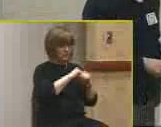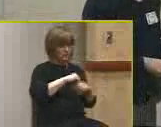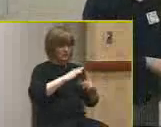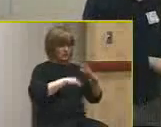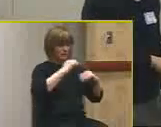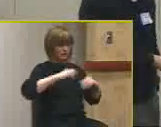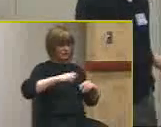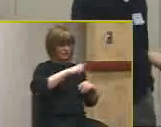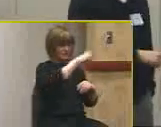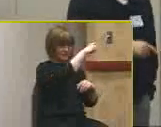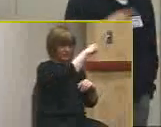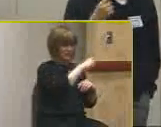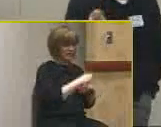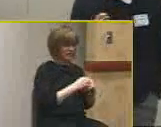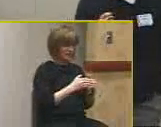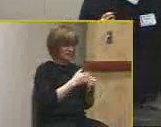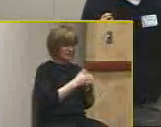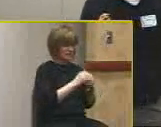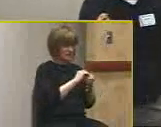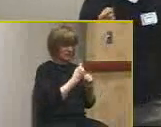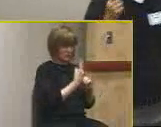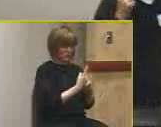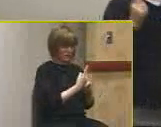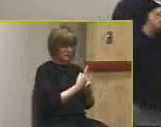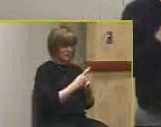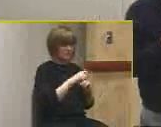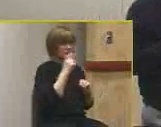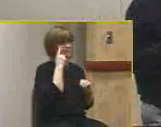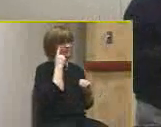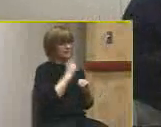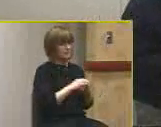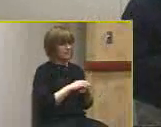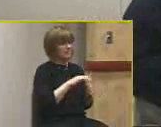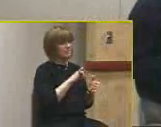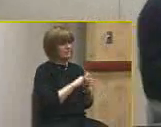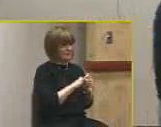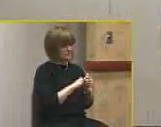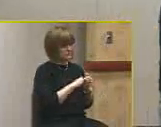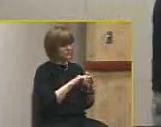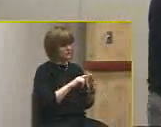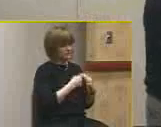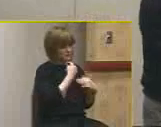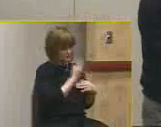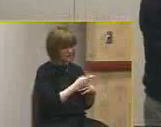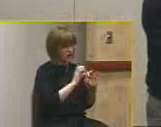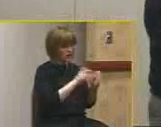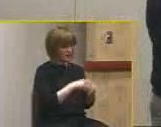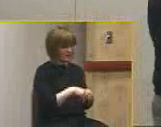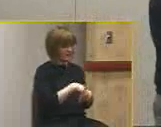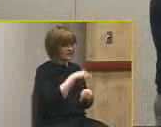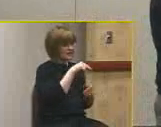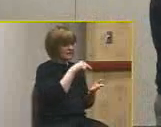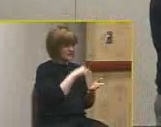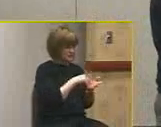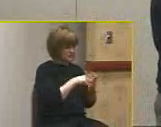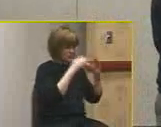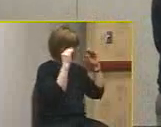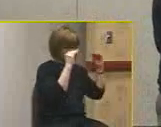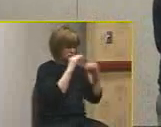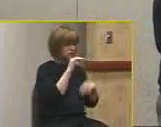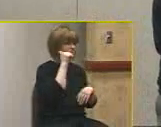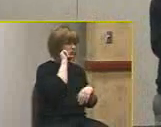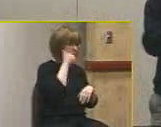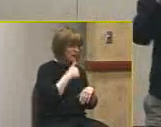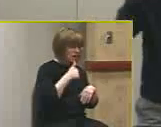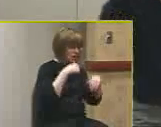on step number 1? That's what you got to think. That's when we start saying, okay, then here's what we teach him. Tomorrow we teach